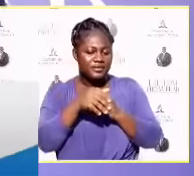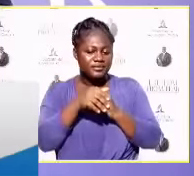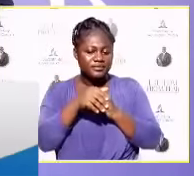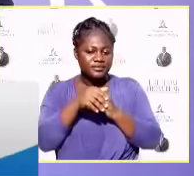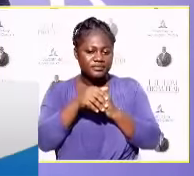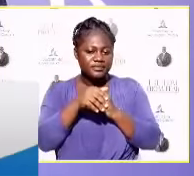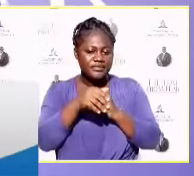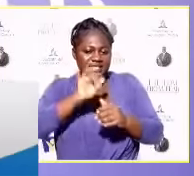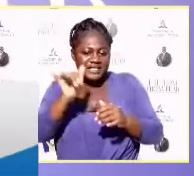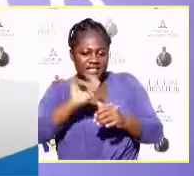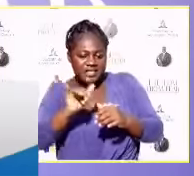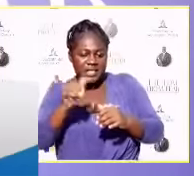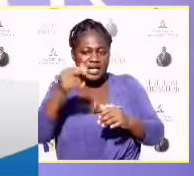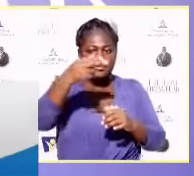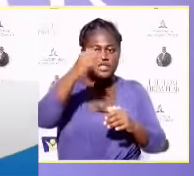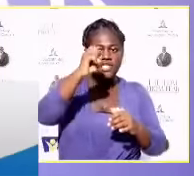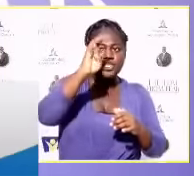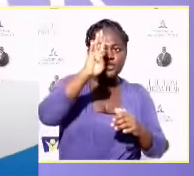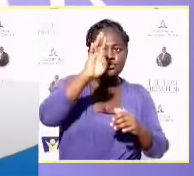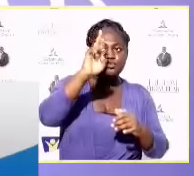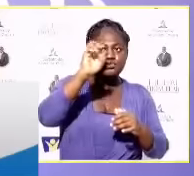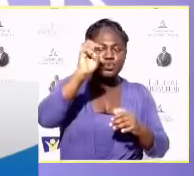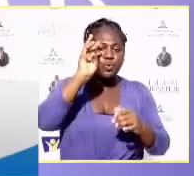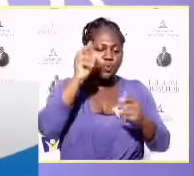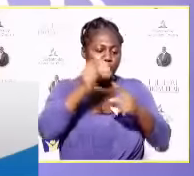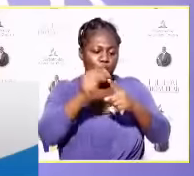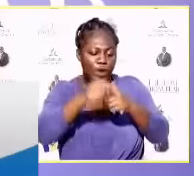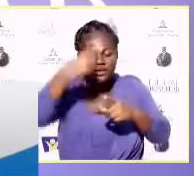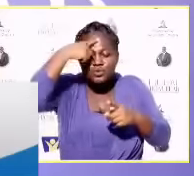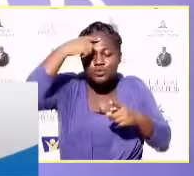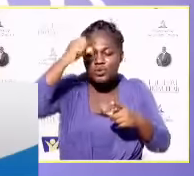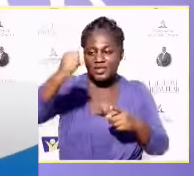is the same Hebrew word for wickedness in Genesis 6